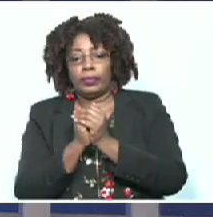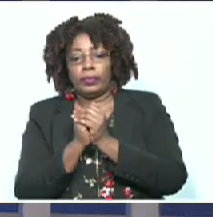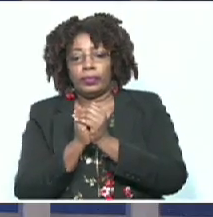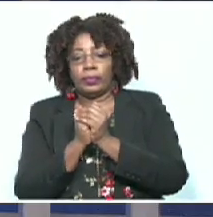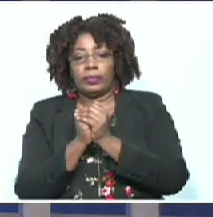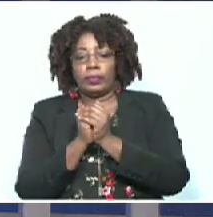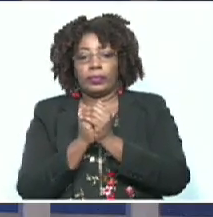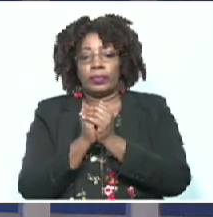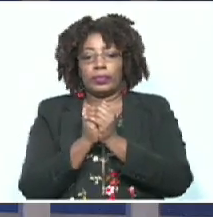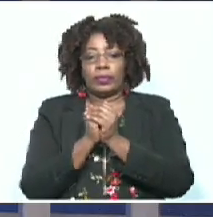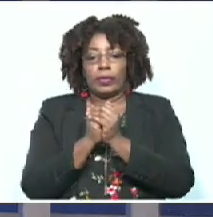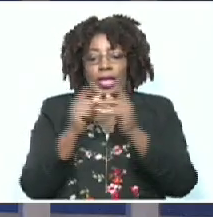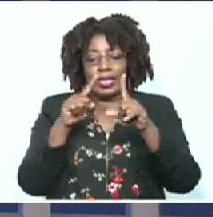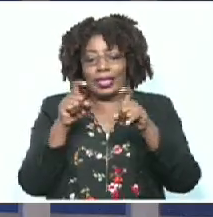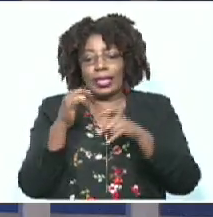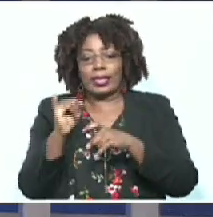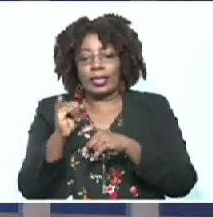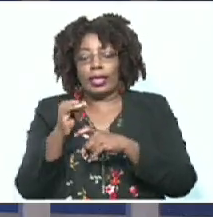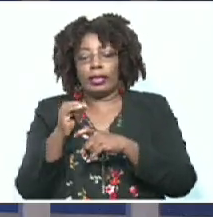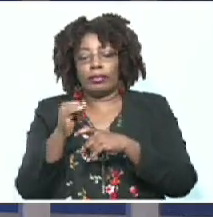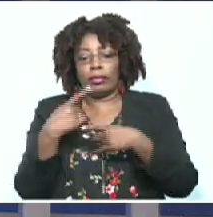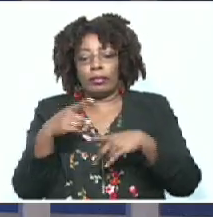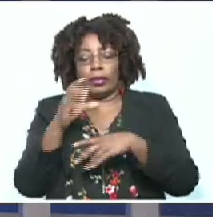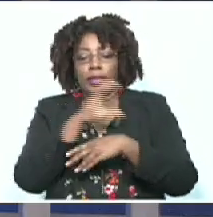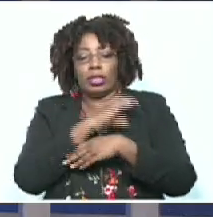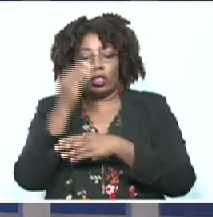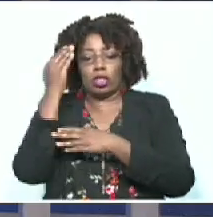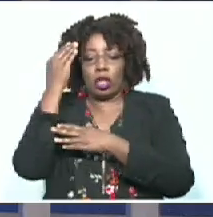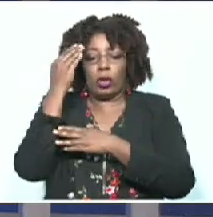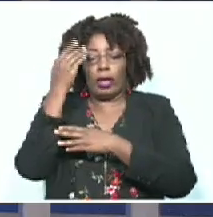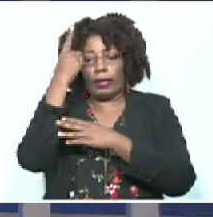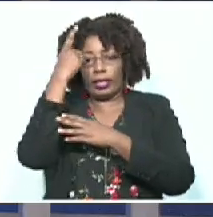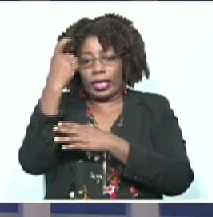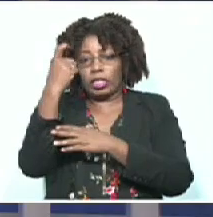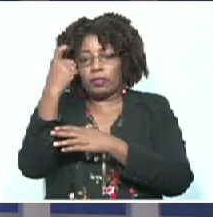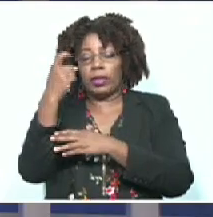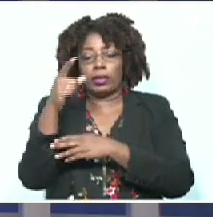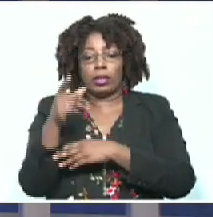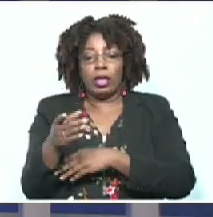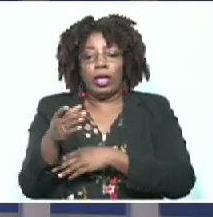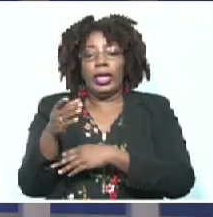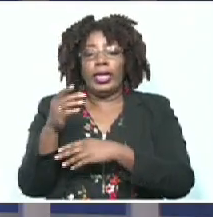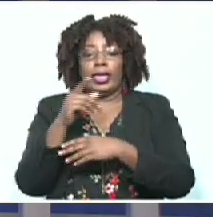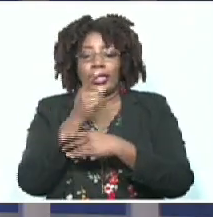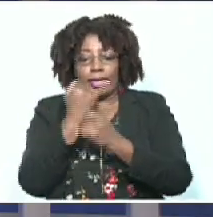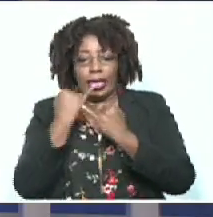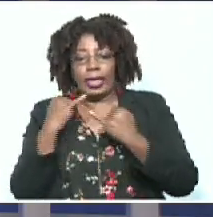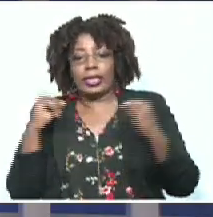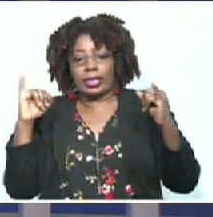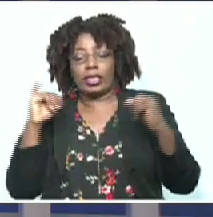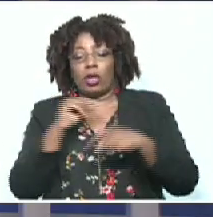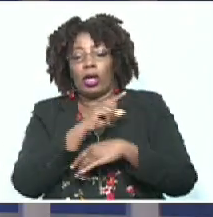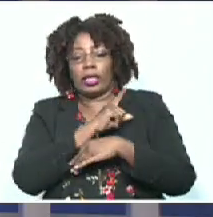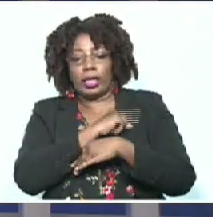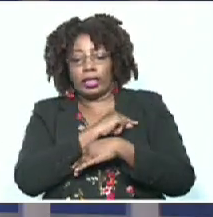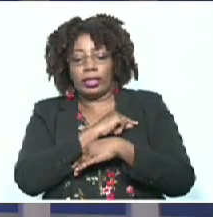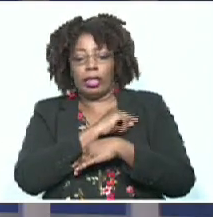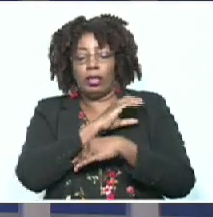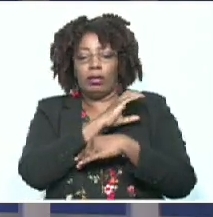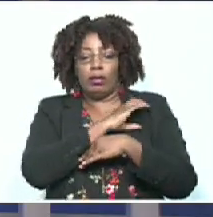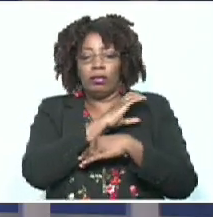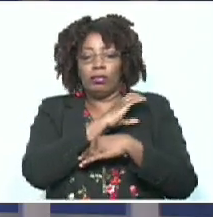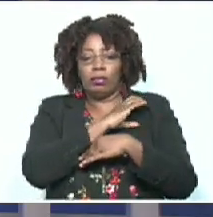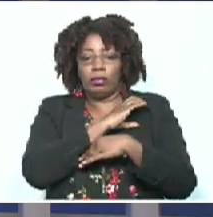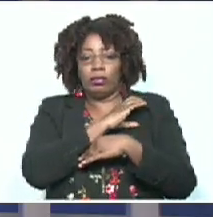Forensic testing helps police determine whether a suspect is innocent or guilty. The Royal Bahamas Police Force Forensic Lab